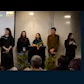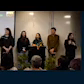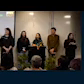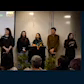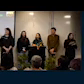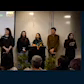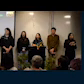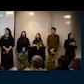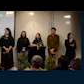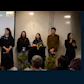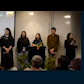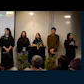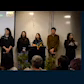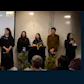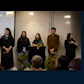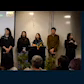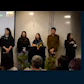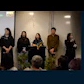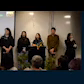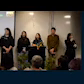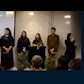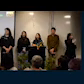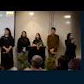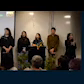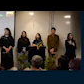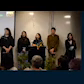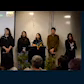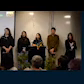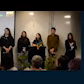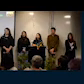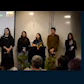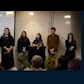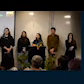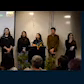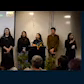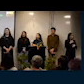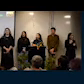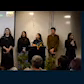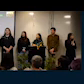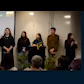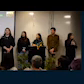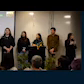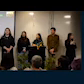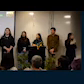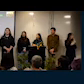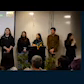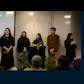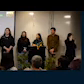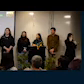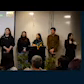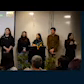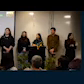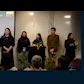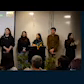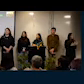them, just stick back for, we'll be here for another half hour. We have 2 more talks coming up in October for Mental Health